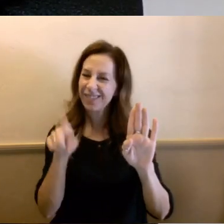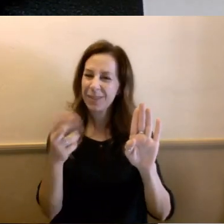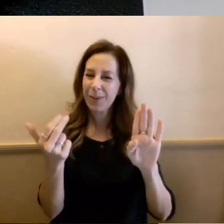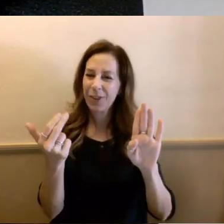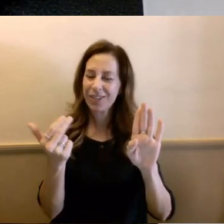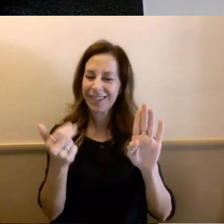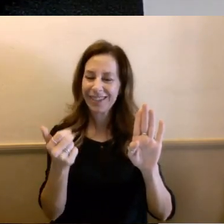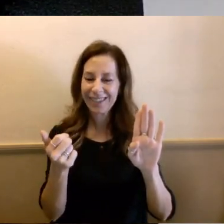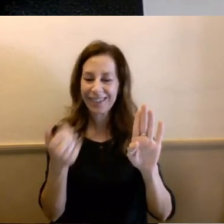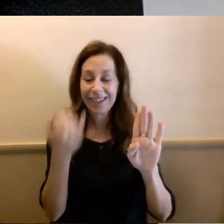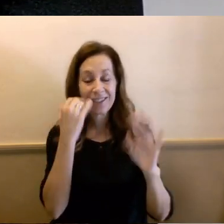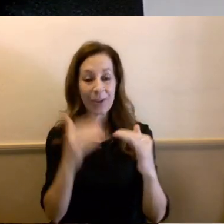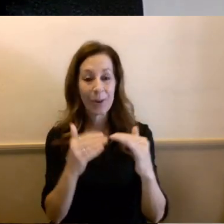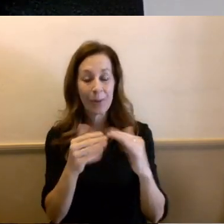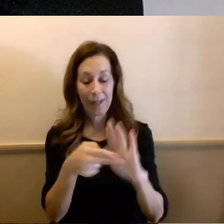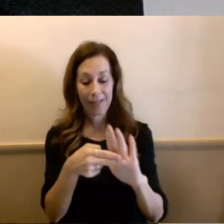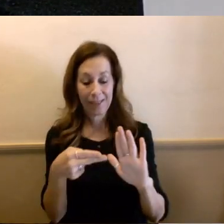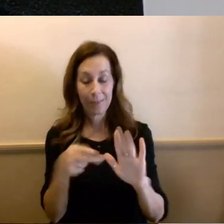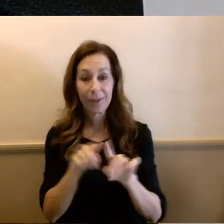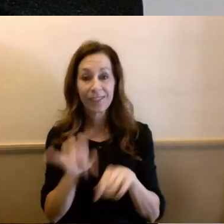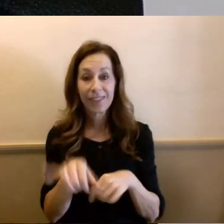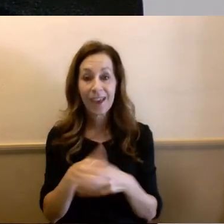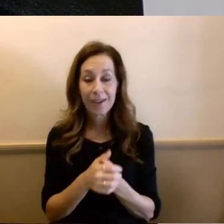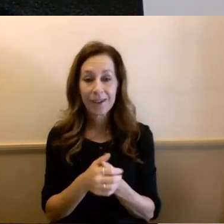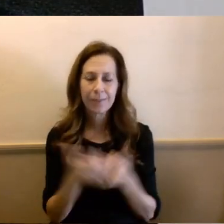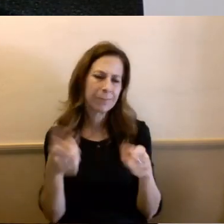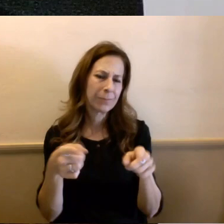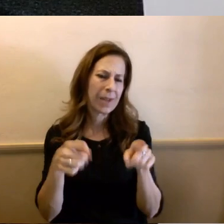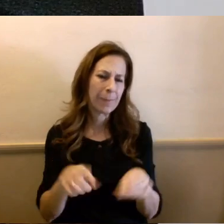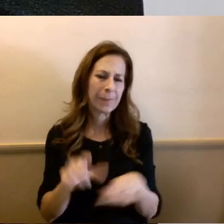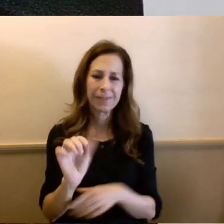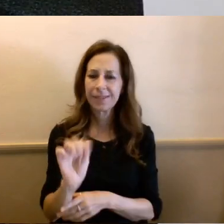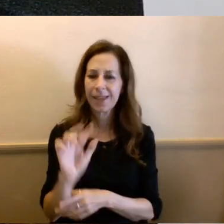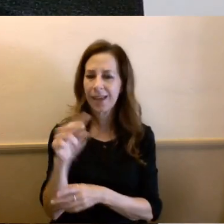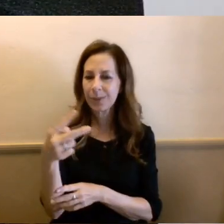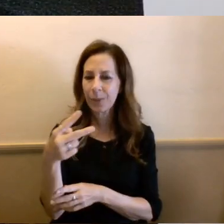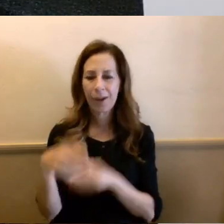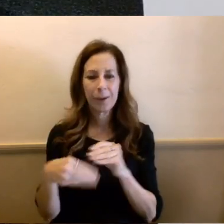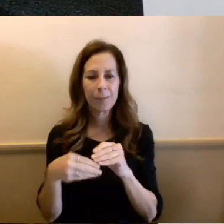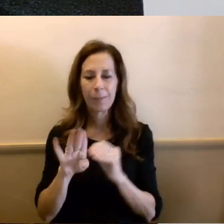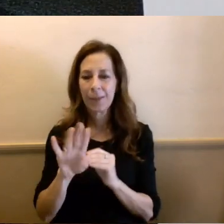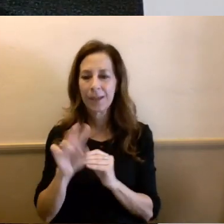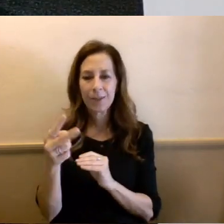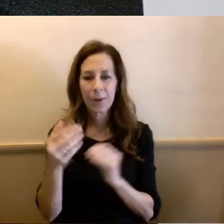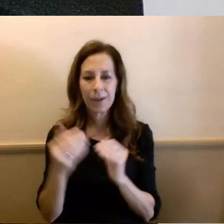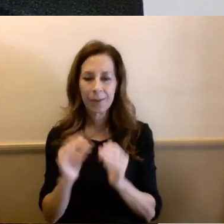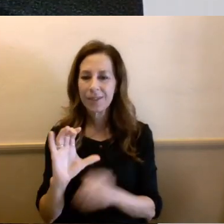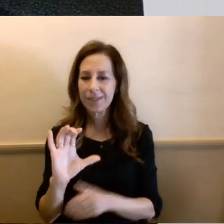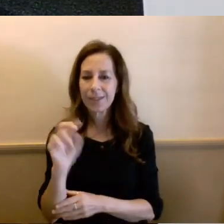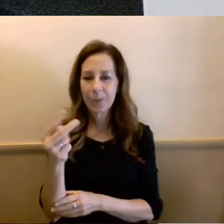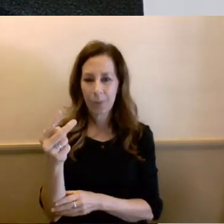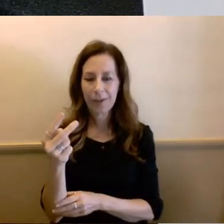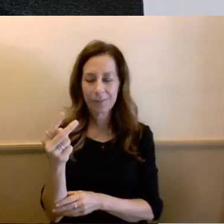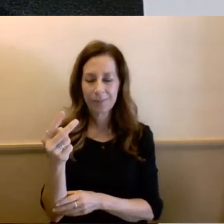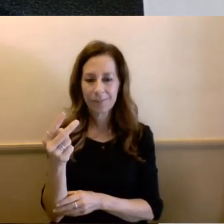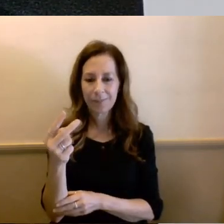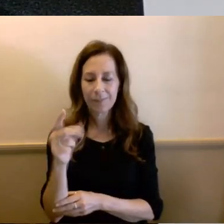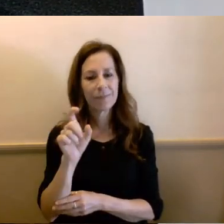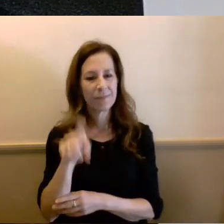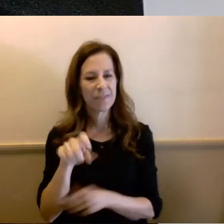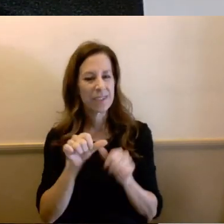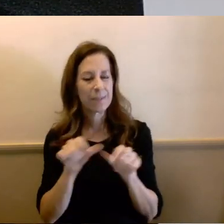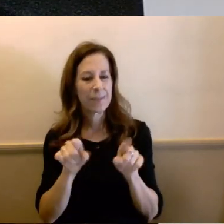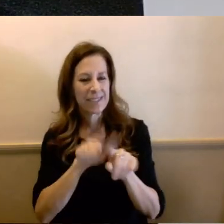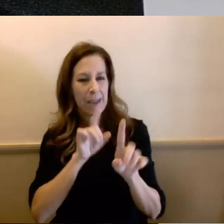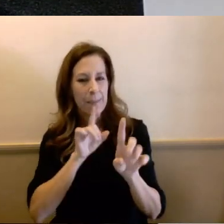be 13. What if you labeled it like that? Well, let's see what would happen. A squared plus b squared equals c squared. You